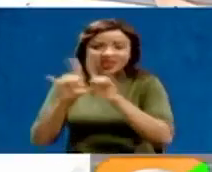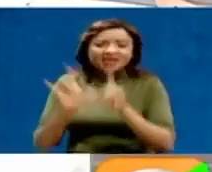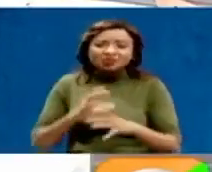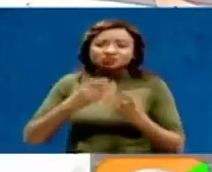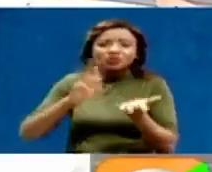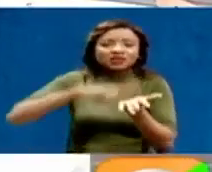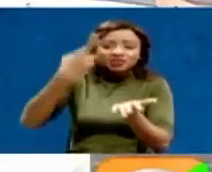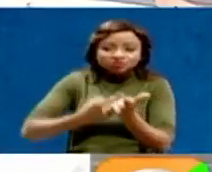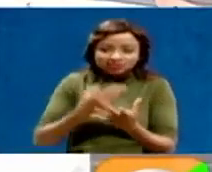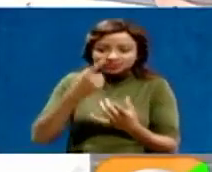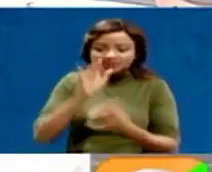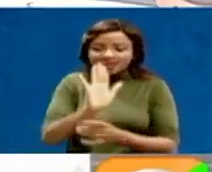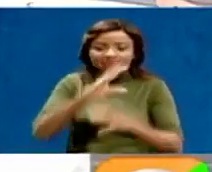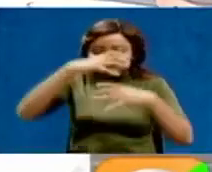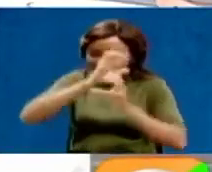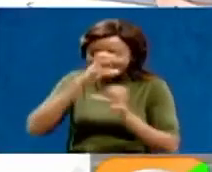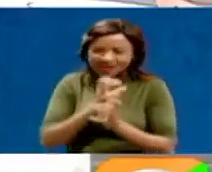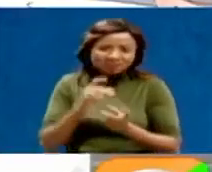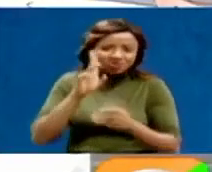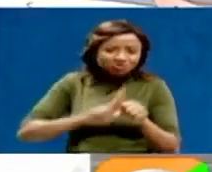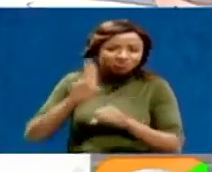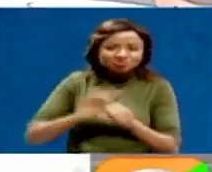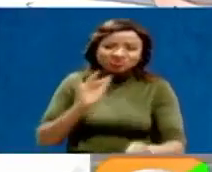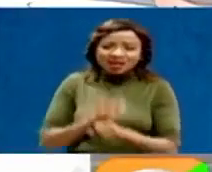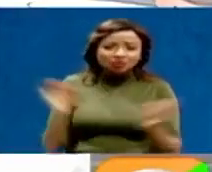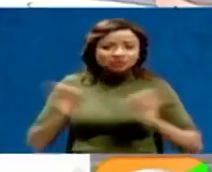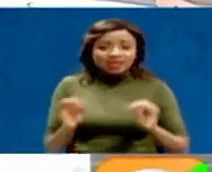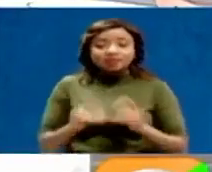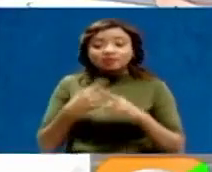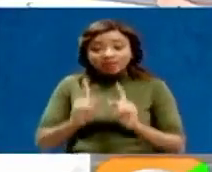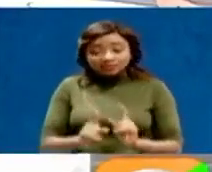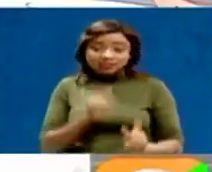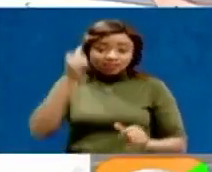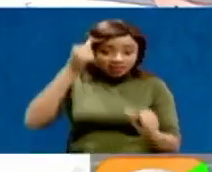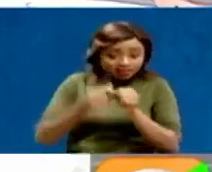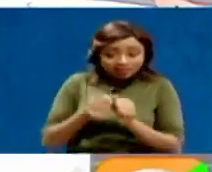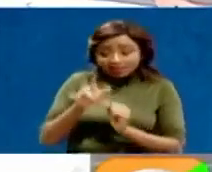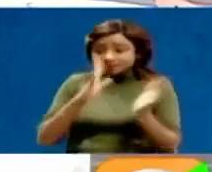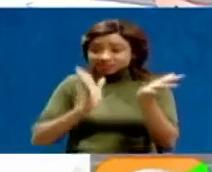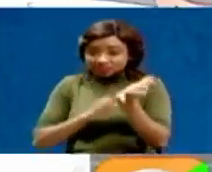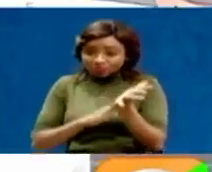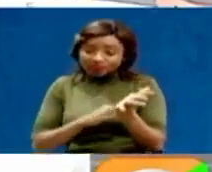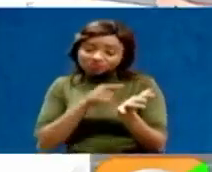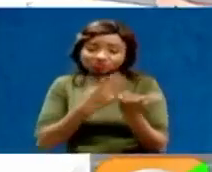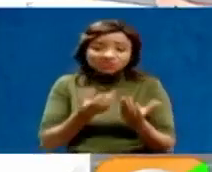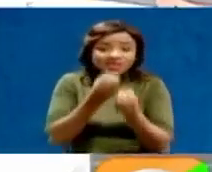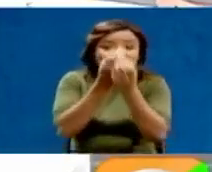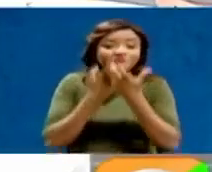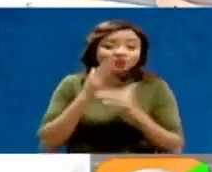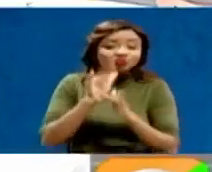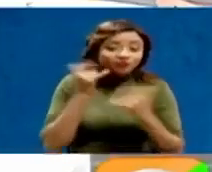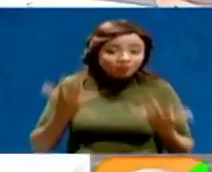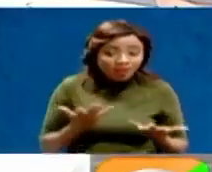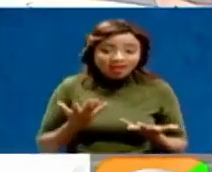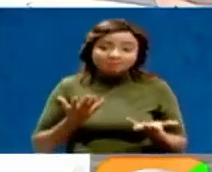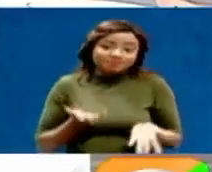testing resources. But as Waihiga Mwaura tells us, those recommendations are based on the best information